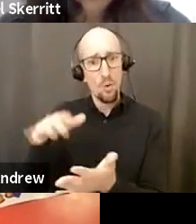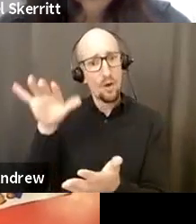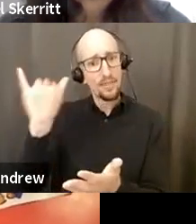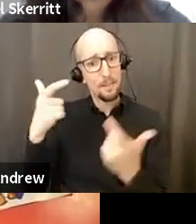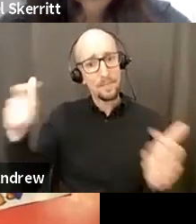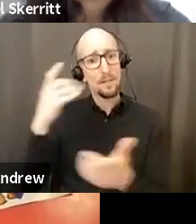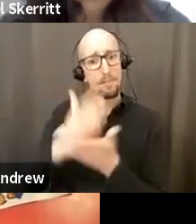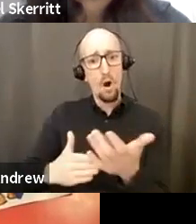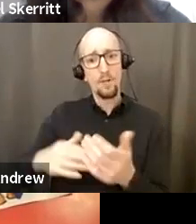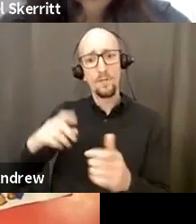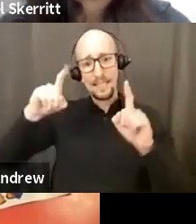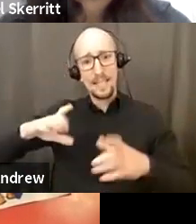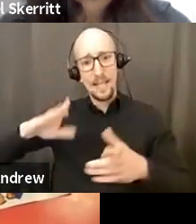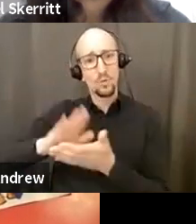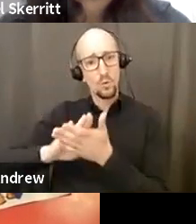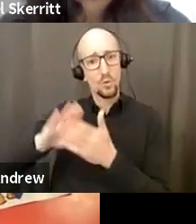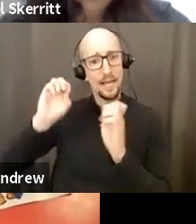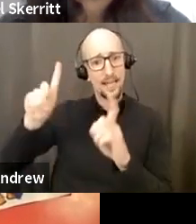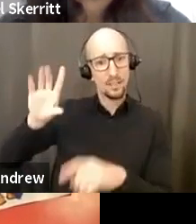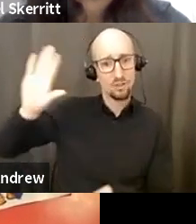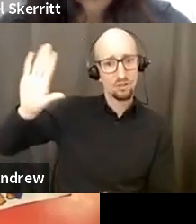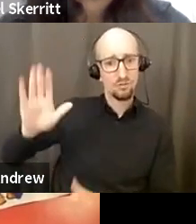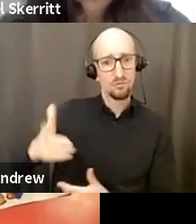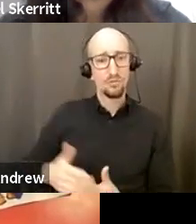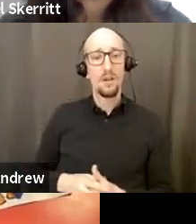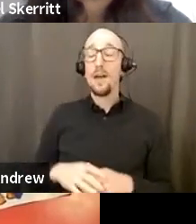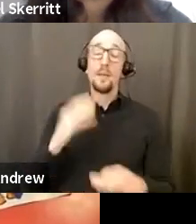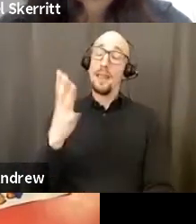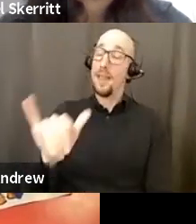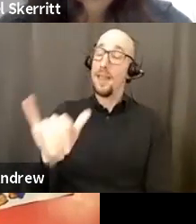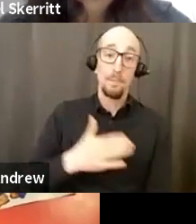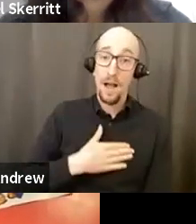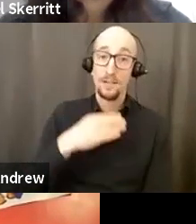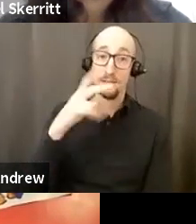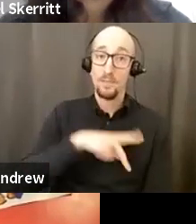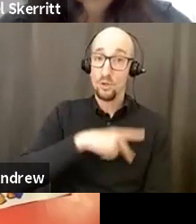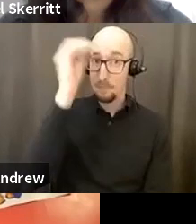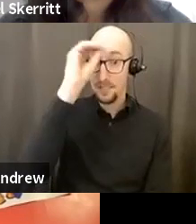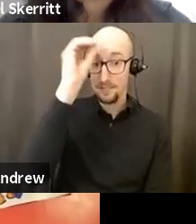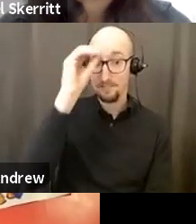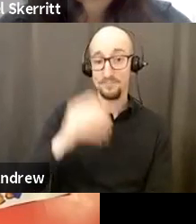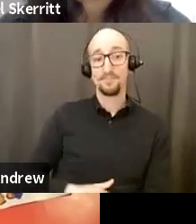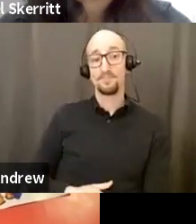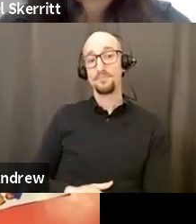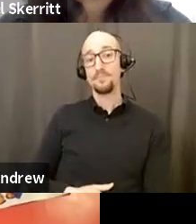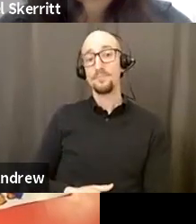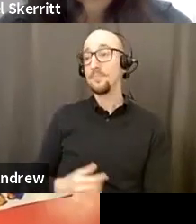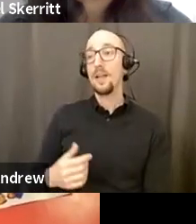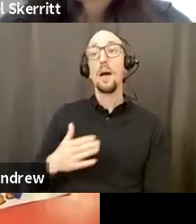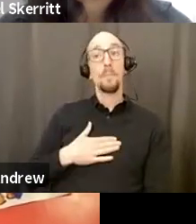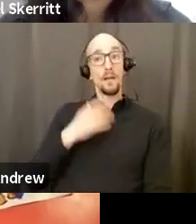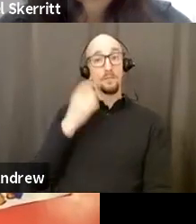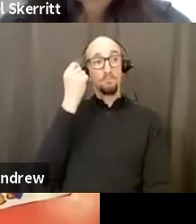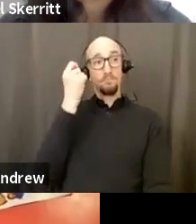school education. But that's just my personal opinion, and from what I know about all of our other school